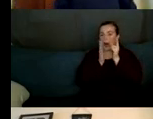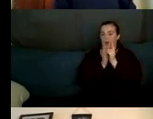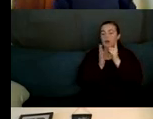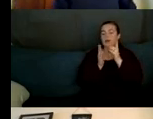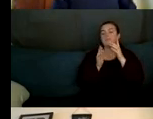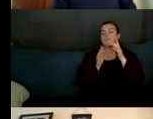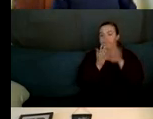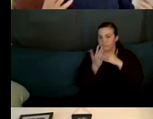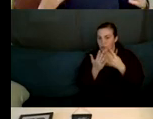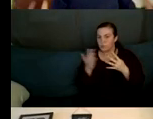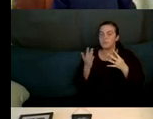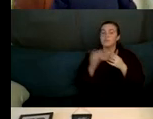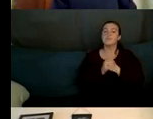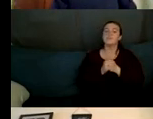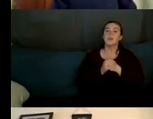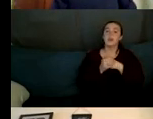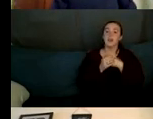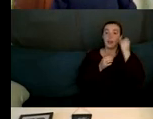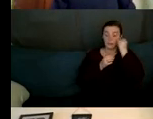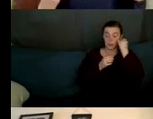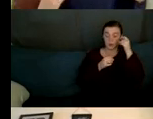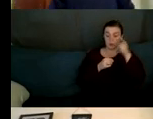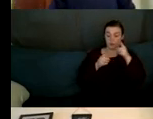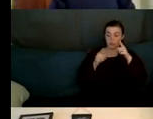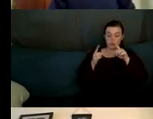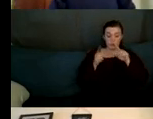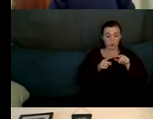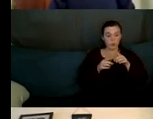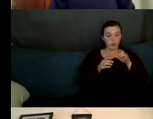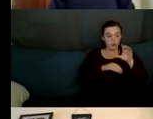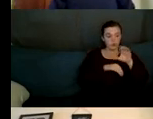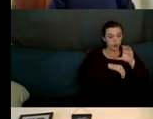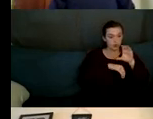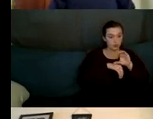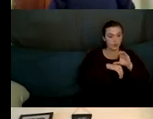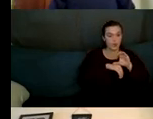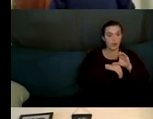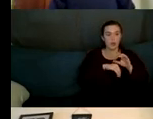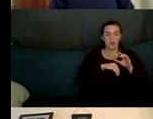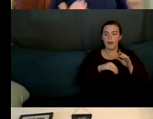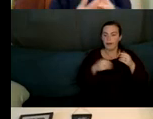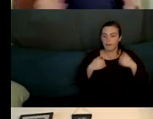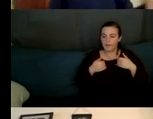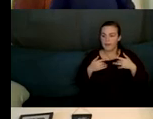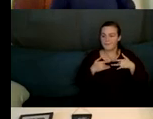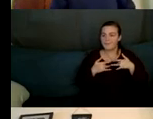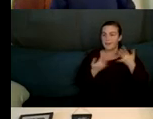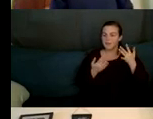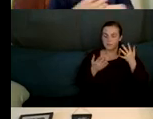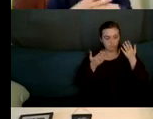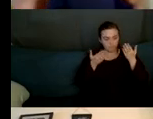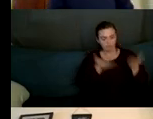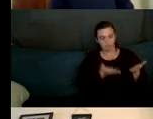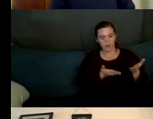40 classes. If you were in a church having your event in person, you had 40